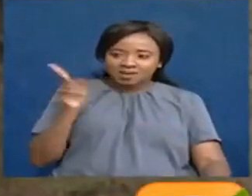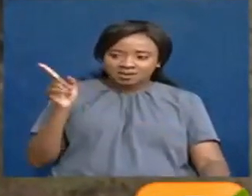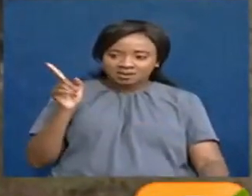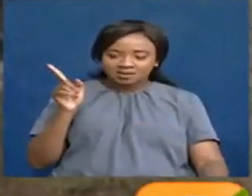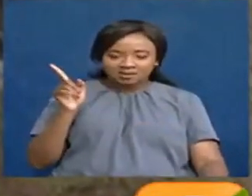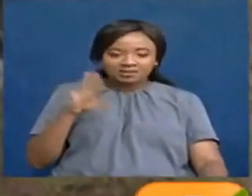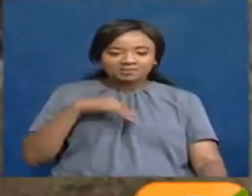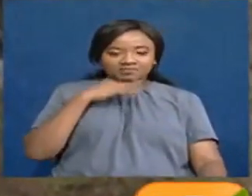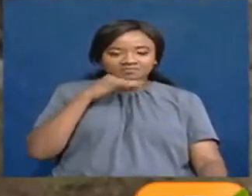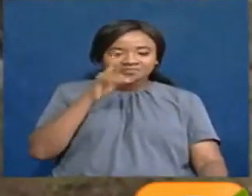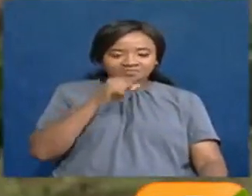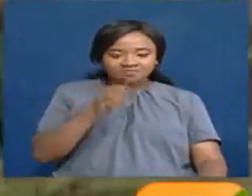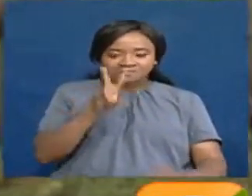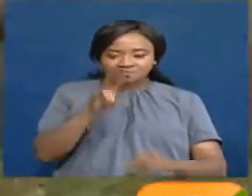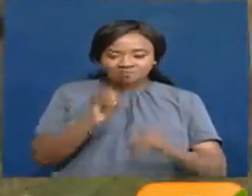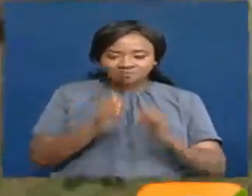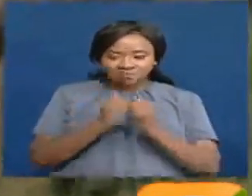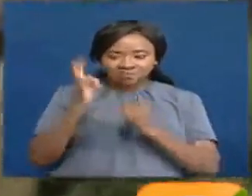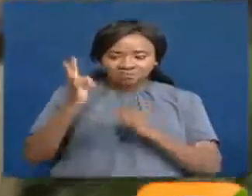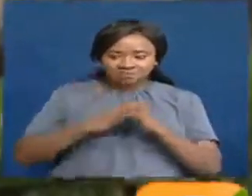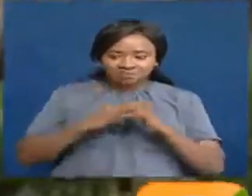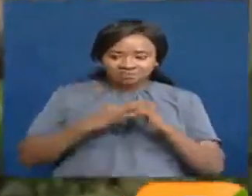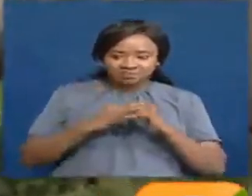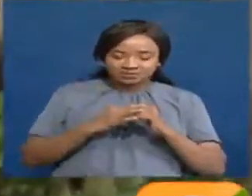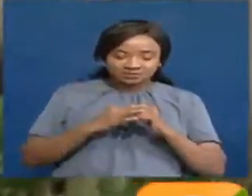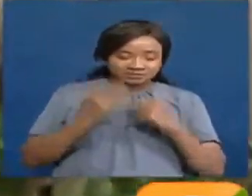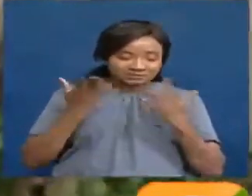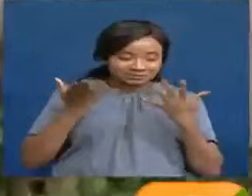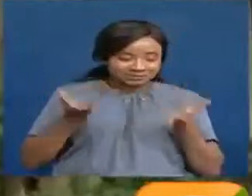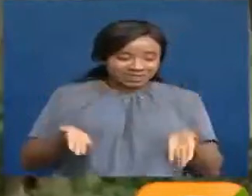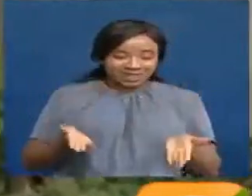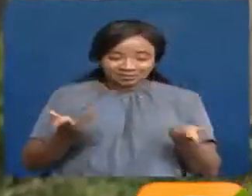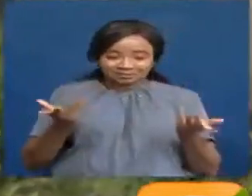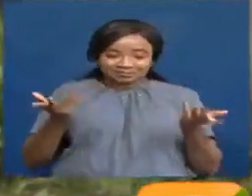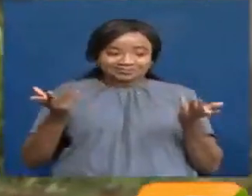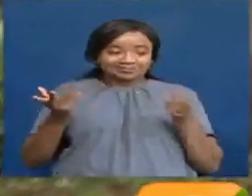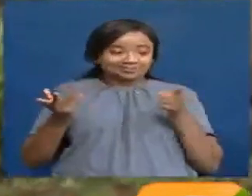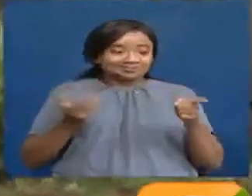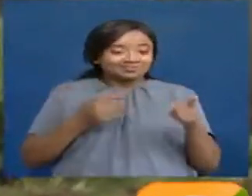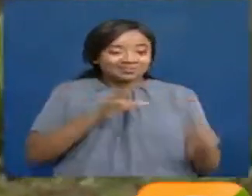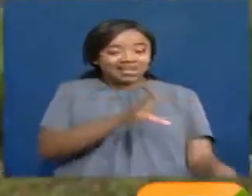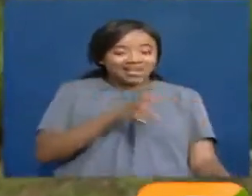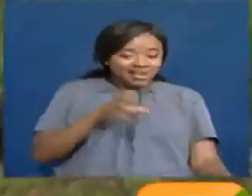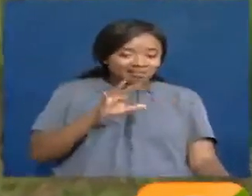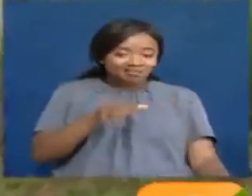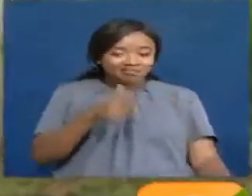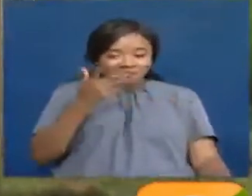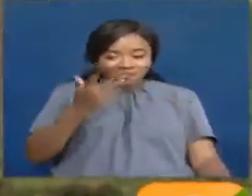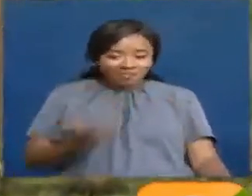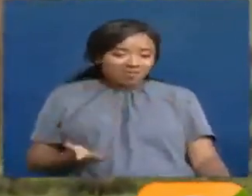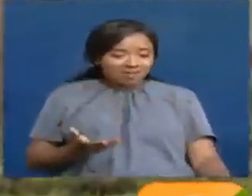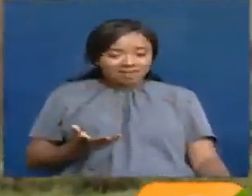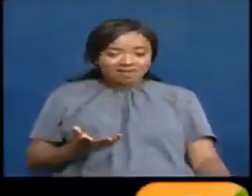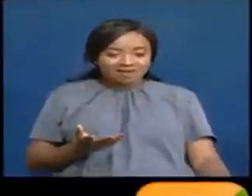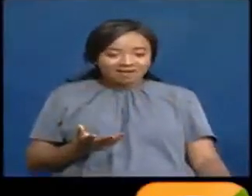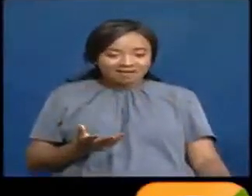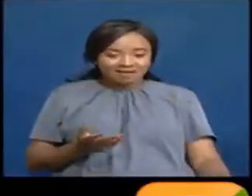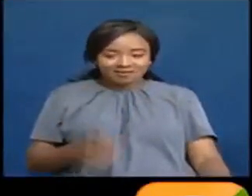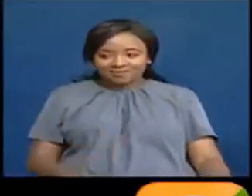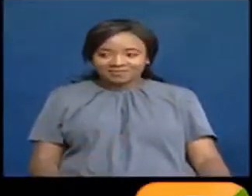died in 2018, a reality that puts the northern white rhino in extreme danger of being wiped away completely.